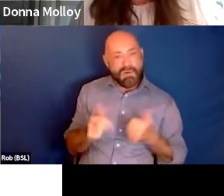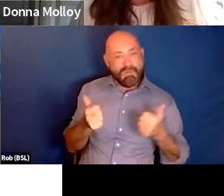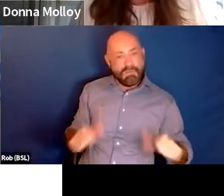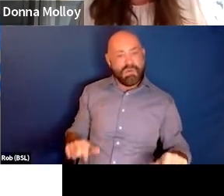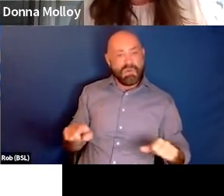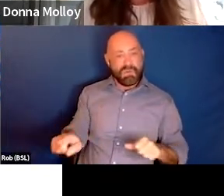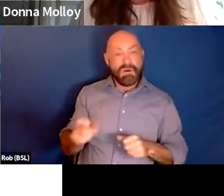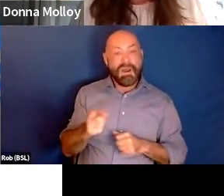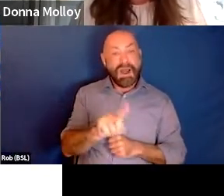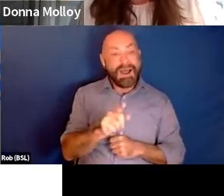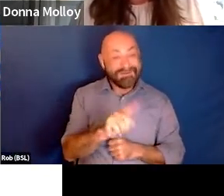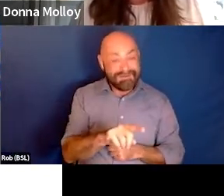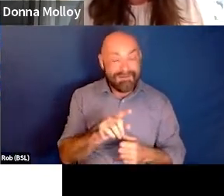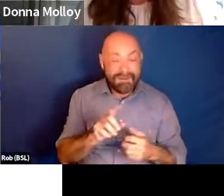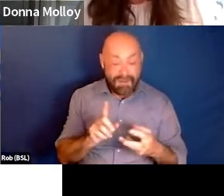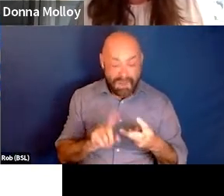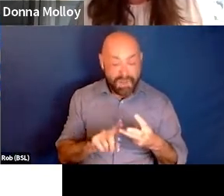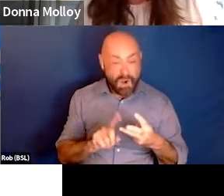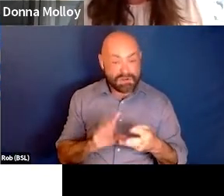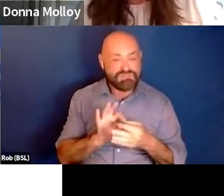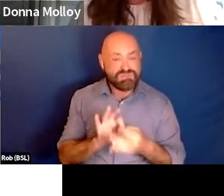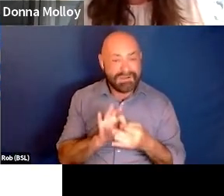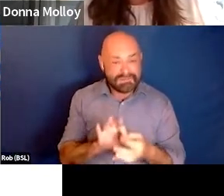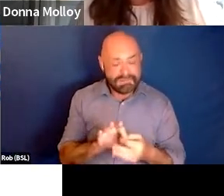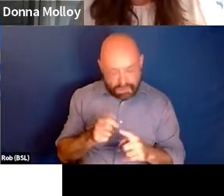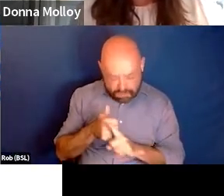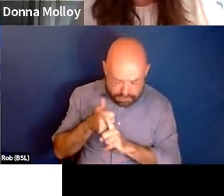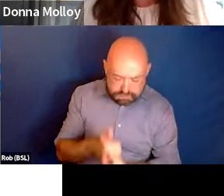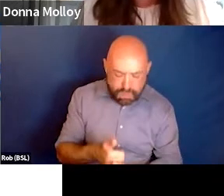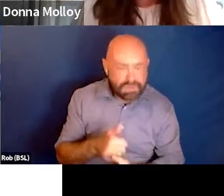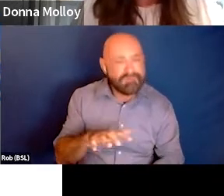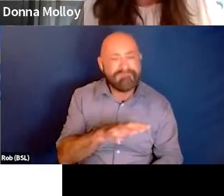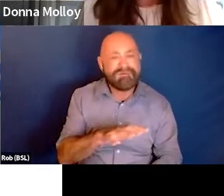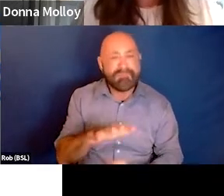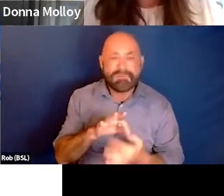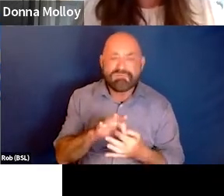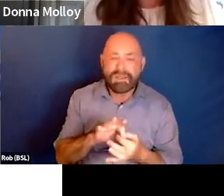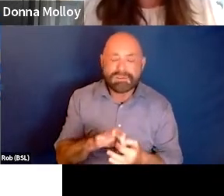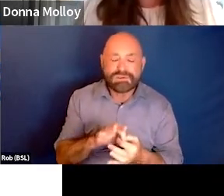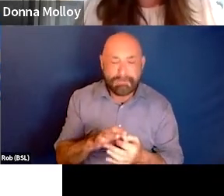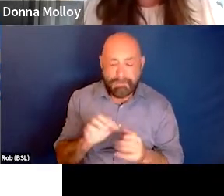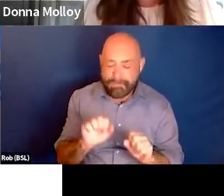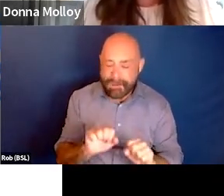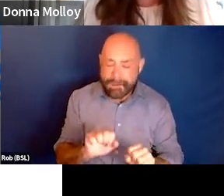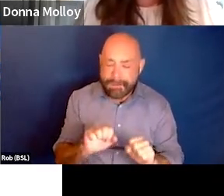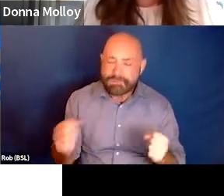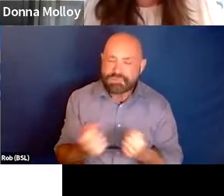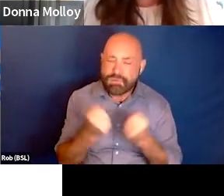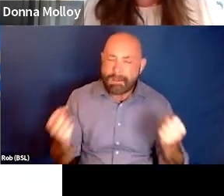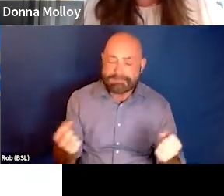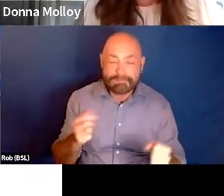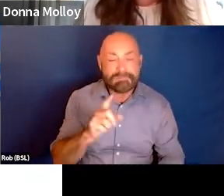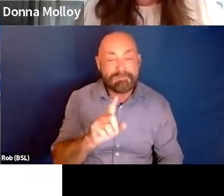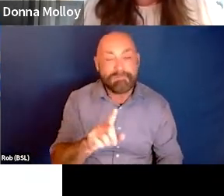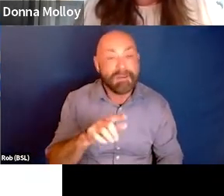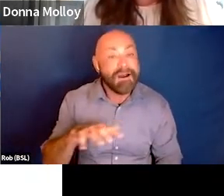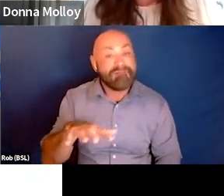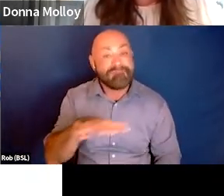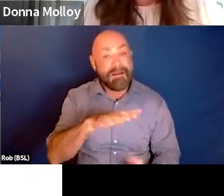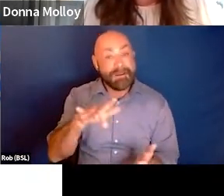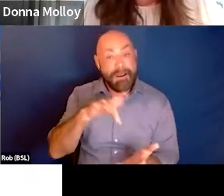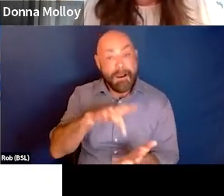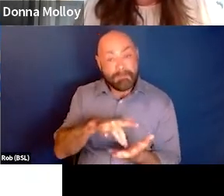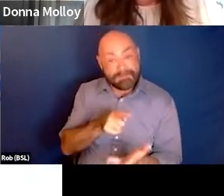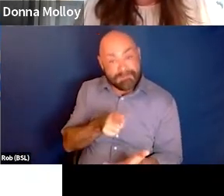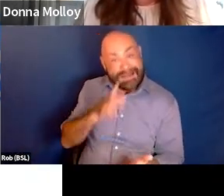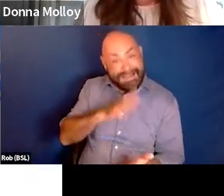relationships, supporting family relationships and building on family strengths. And so we would argue that if family hubs are to succeed, they